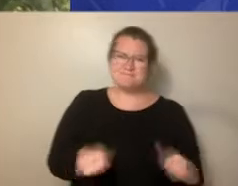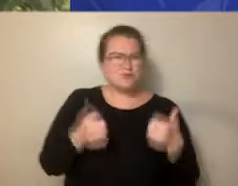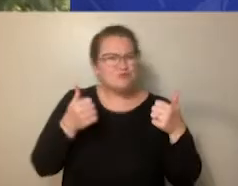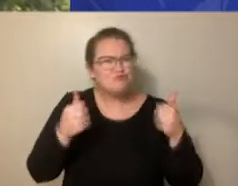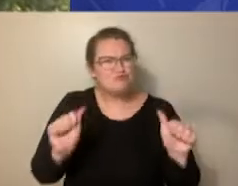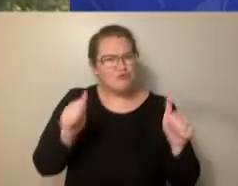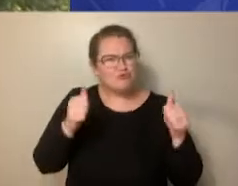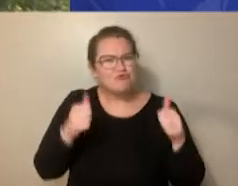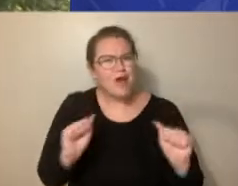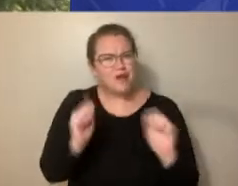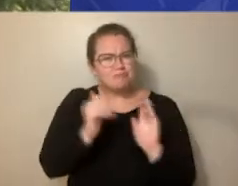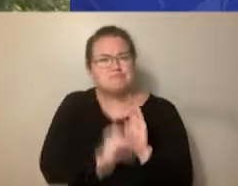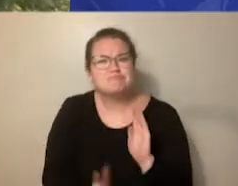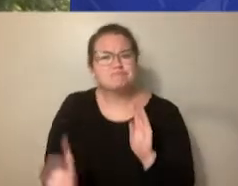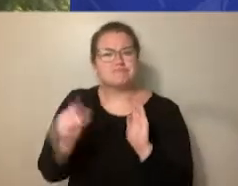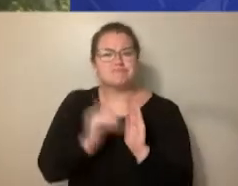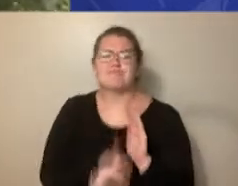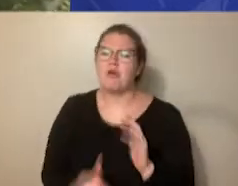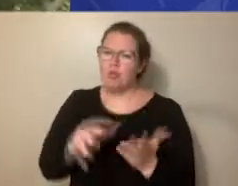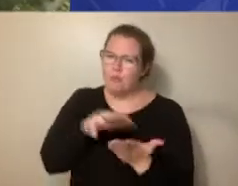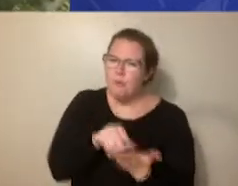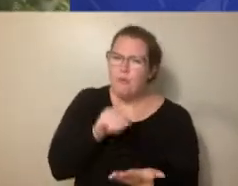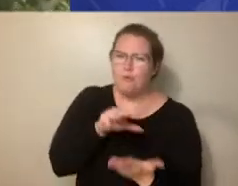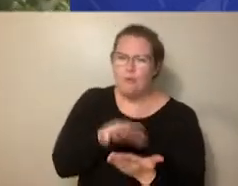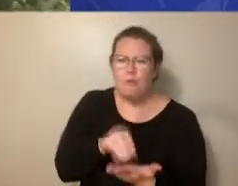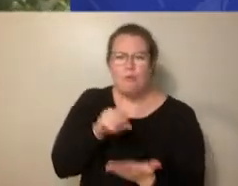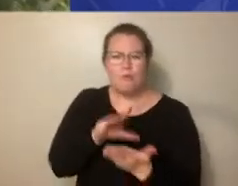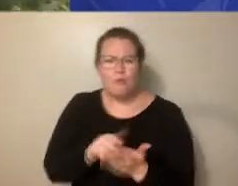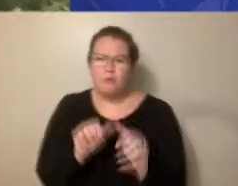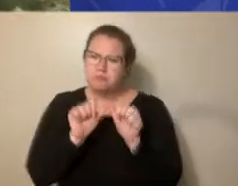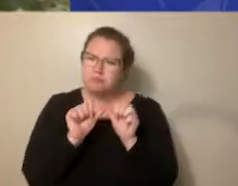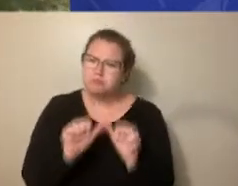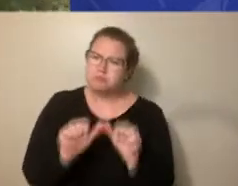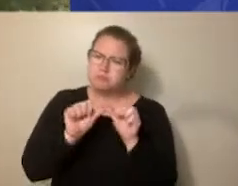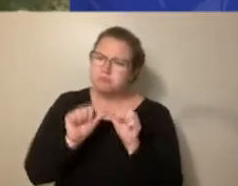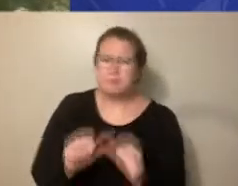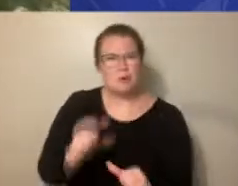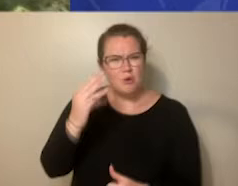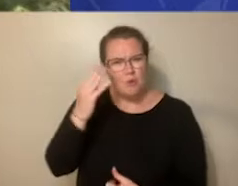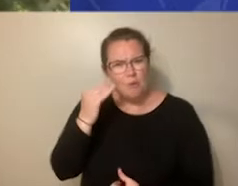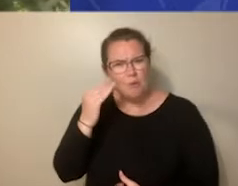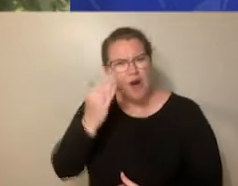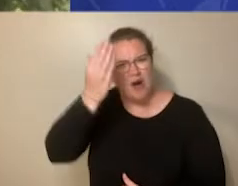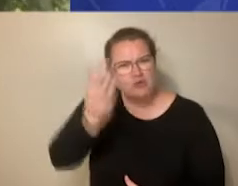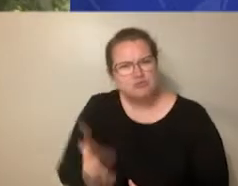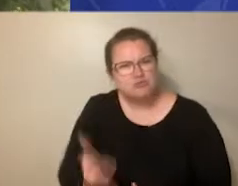trying, keep learning, keep going, 'cause that is who you are.